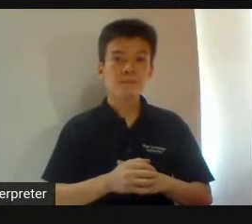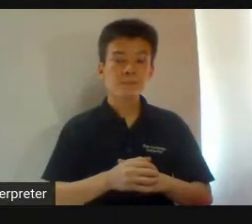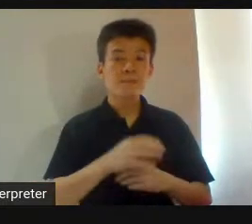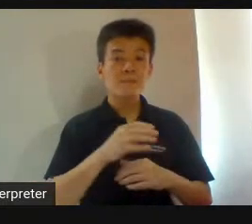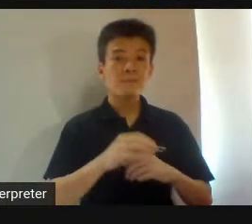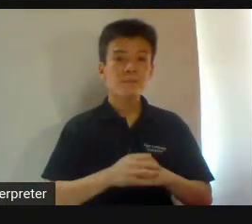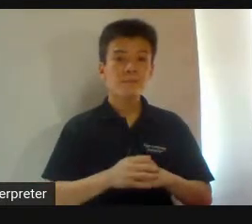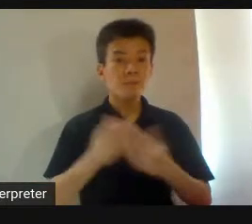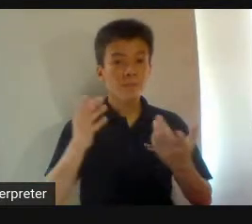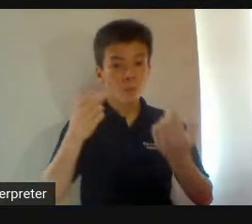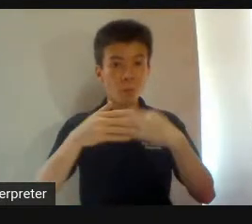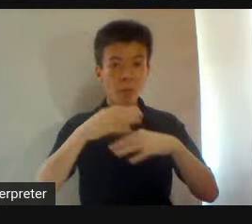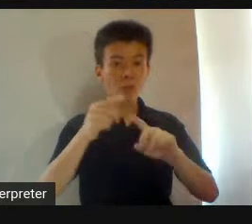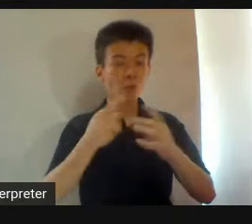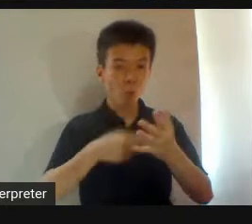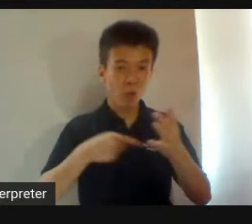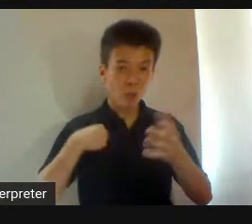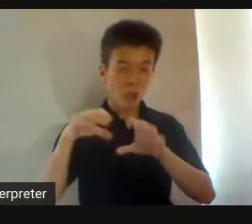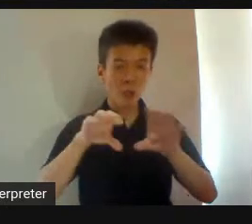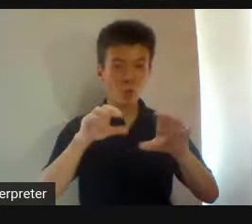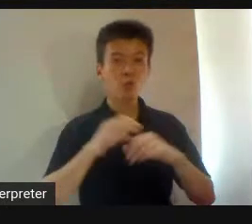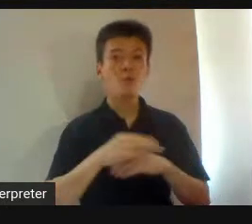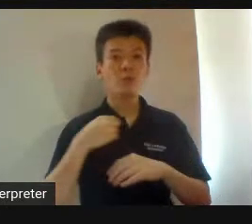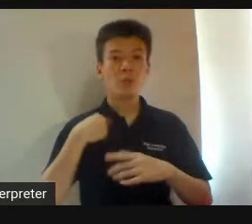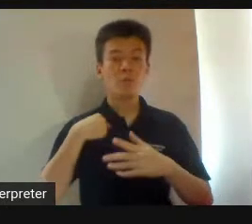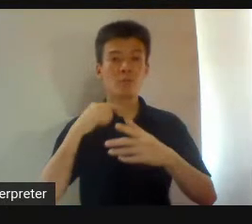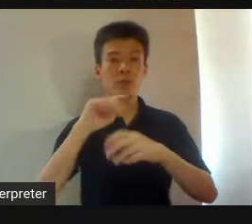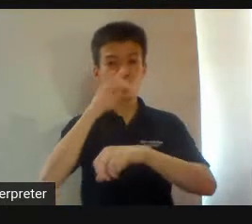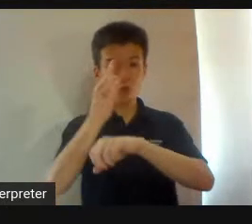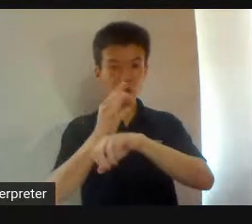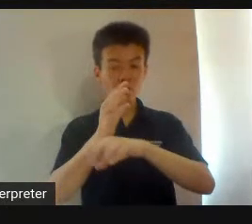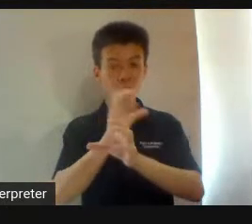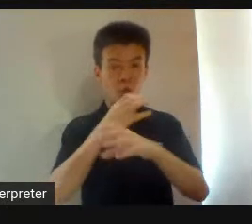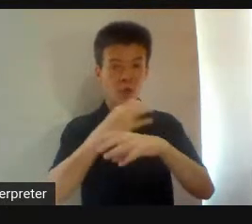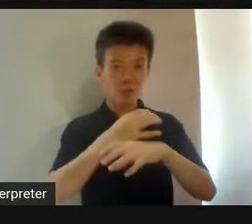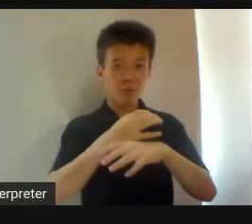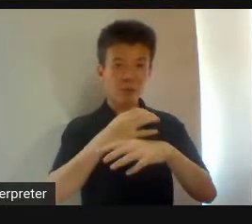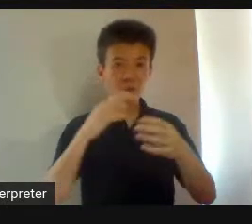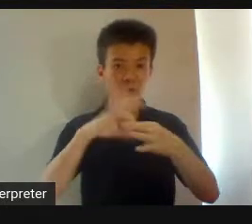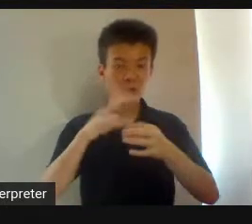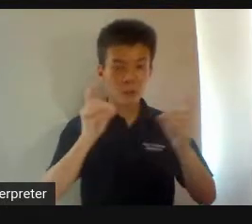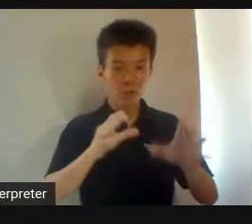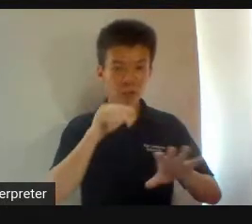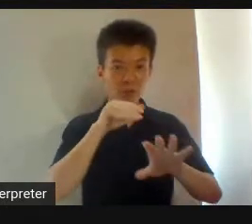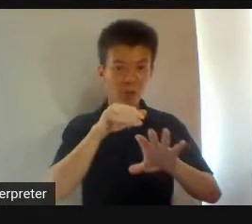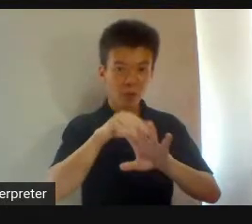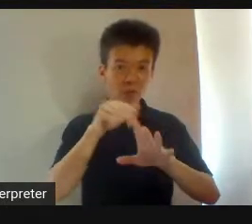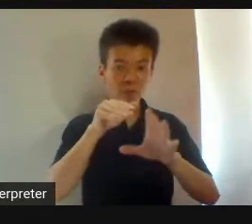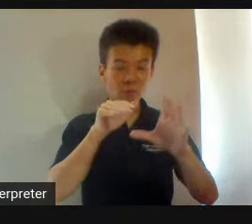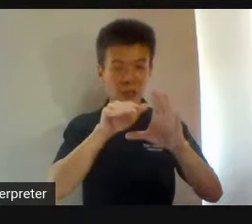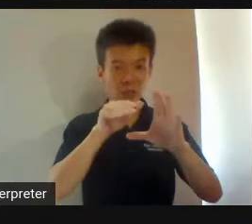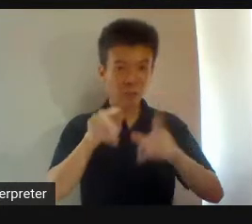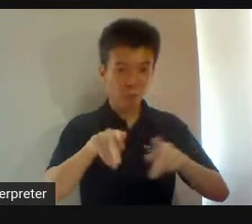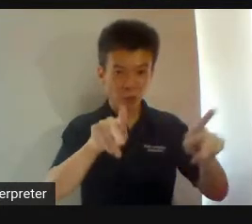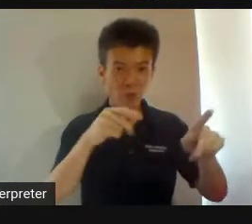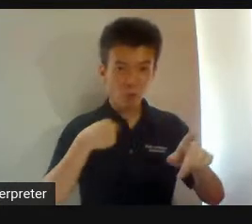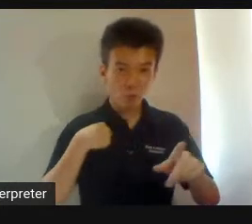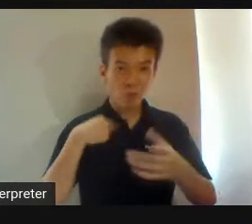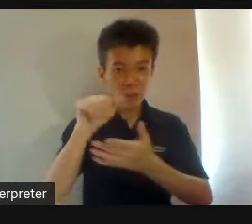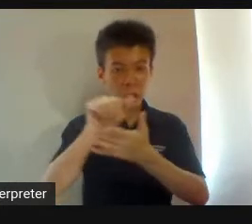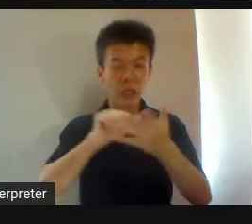So coming back to what I do, I am the founder and creative development director at Access Path. We are an